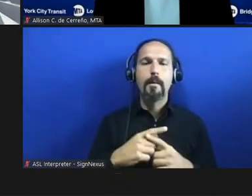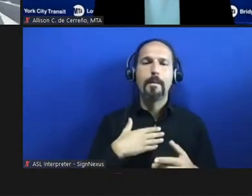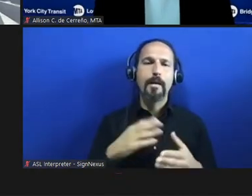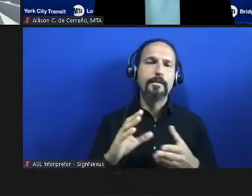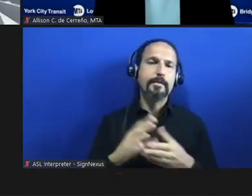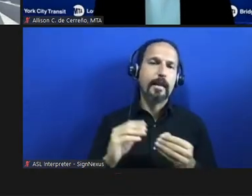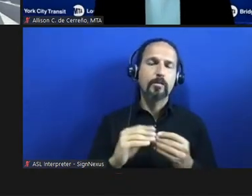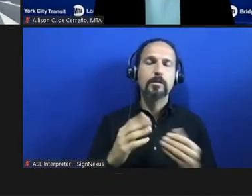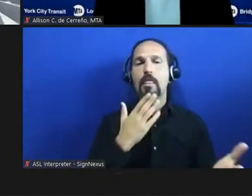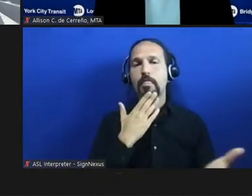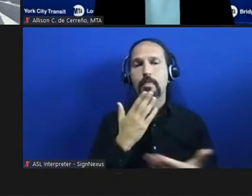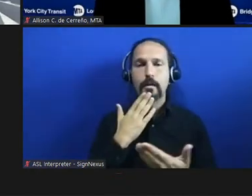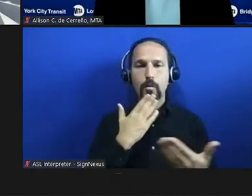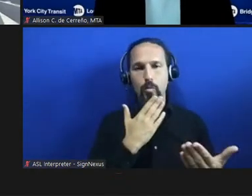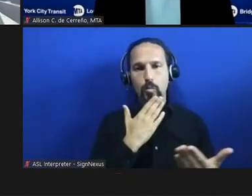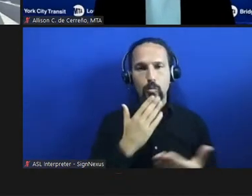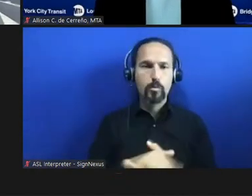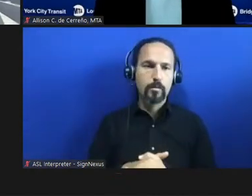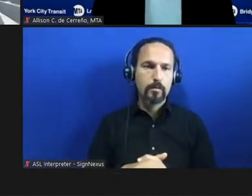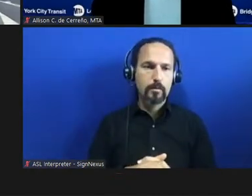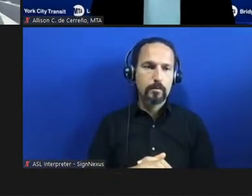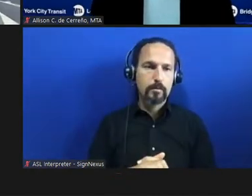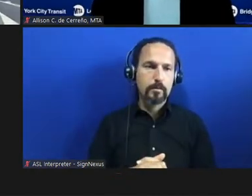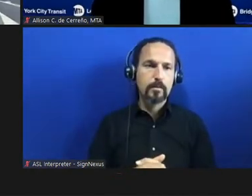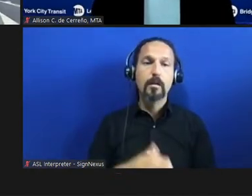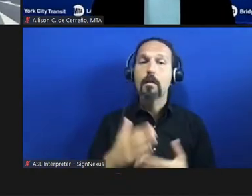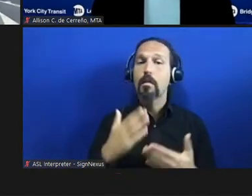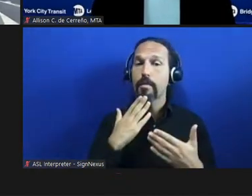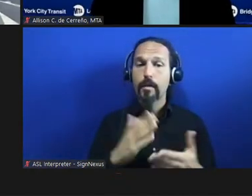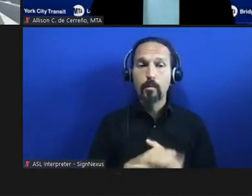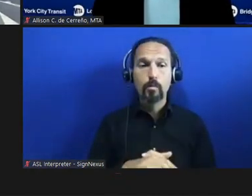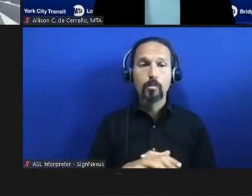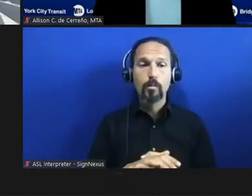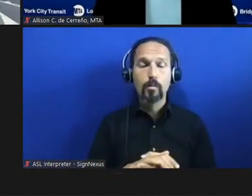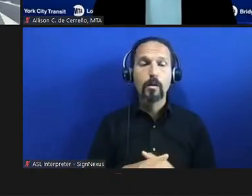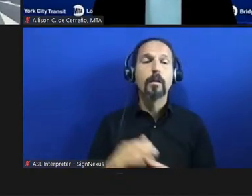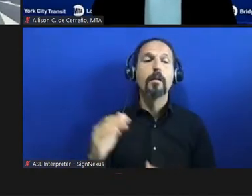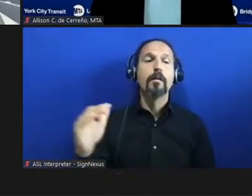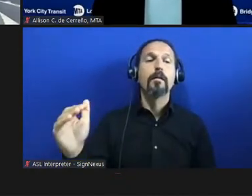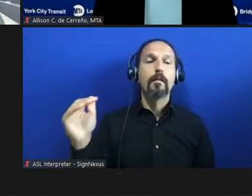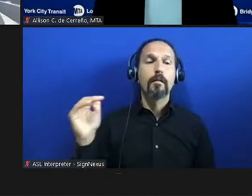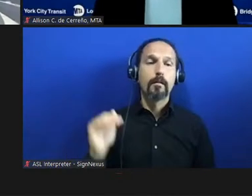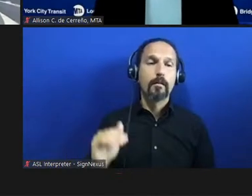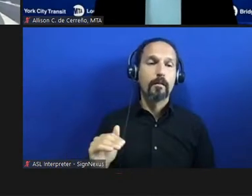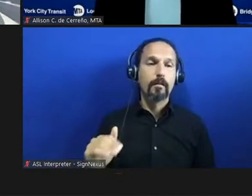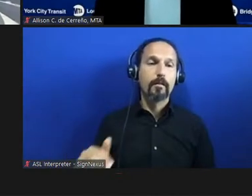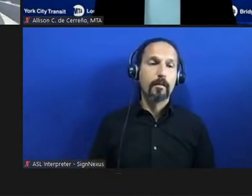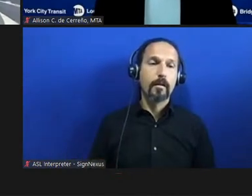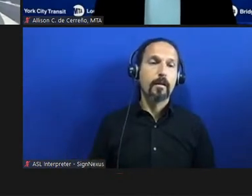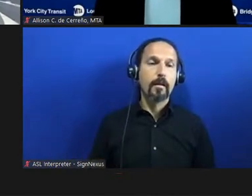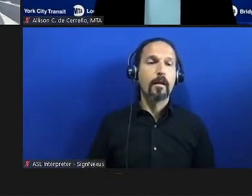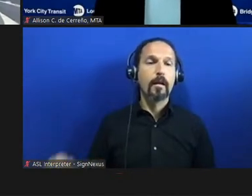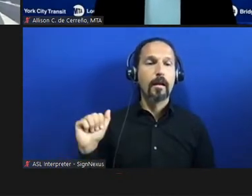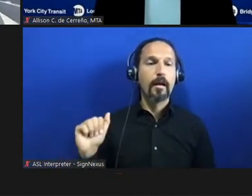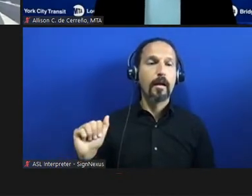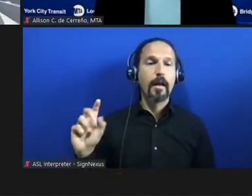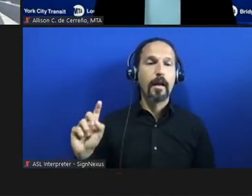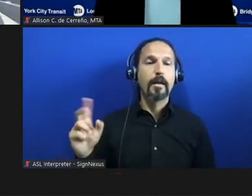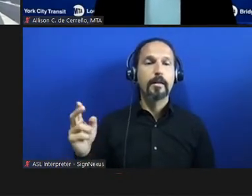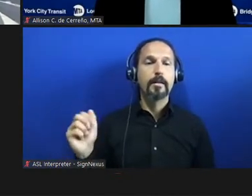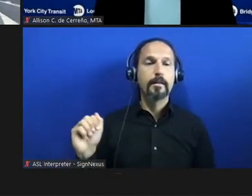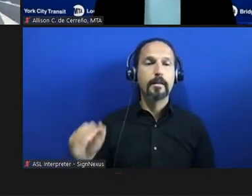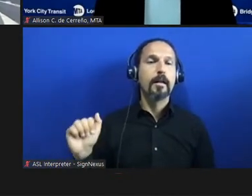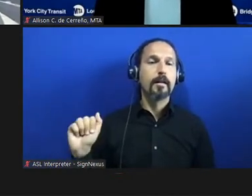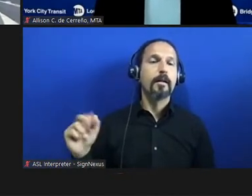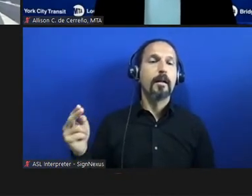thank you thank you our next speaker is Adam Ahmed fought